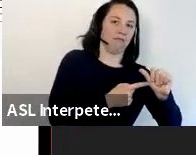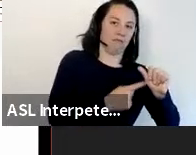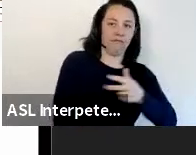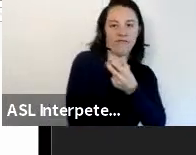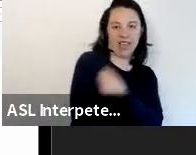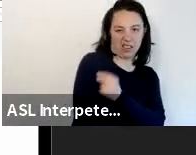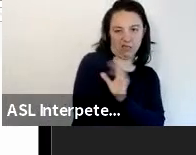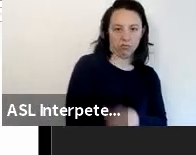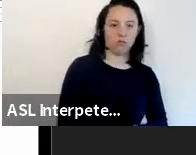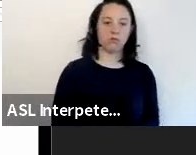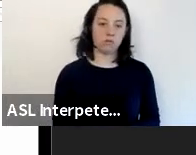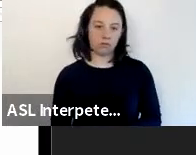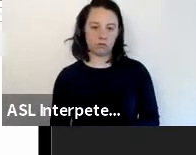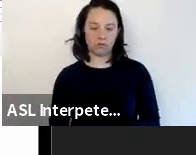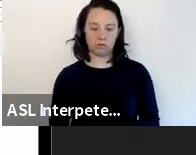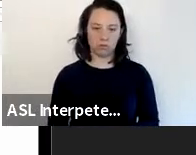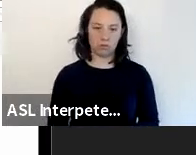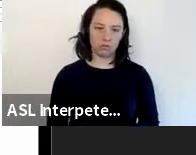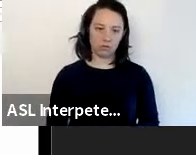So,